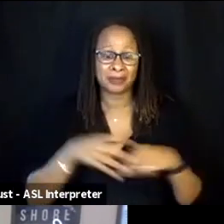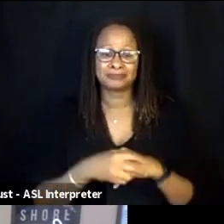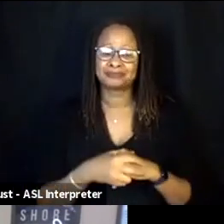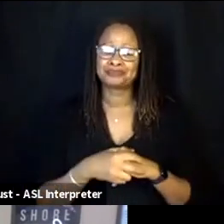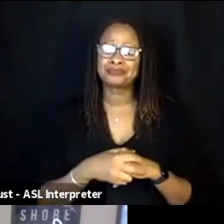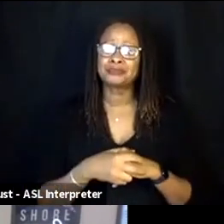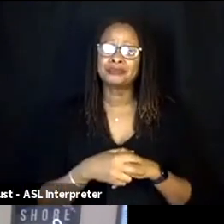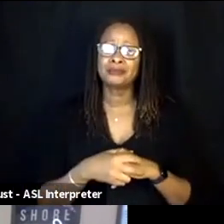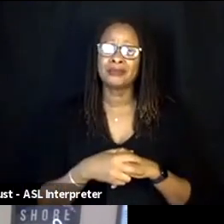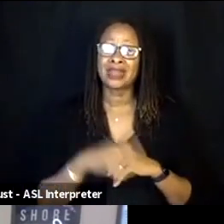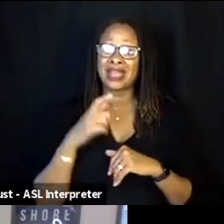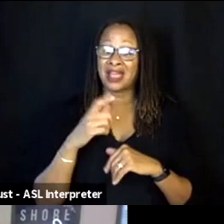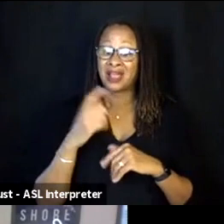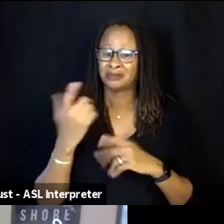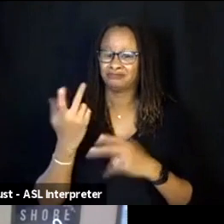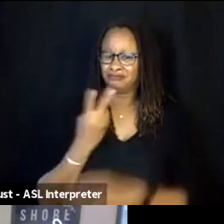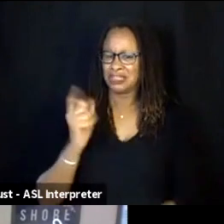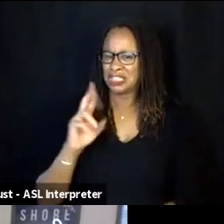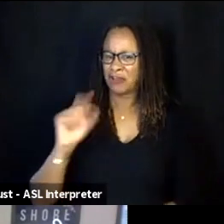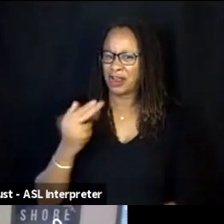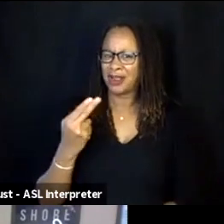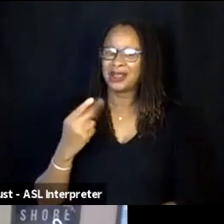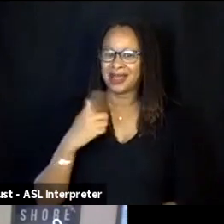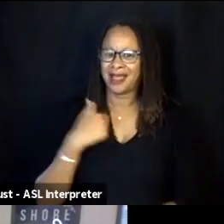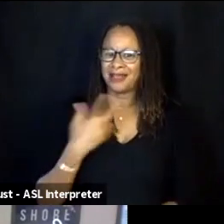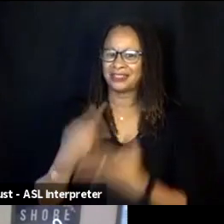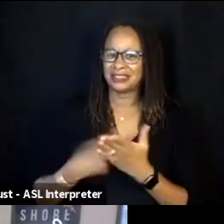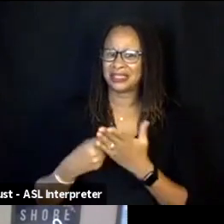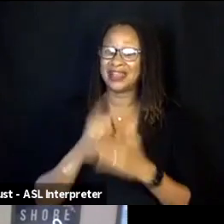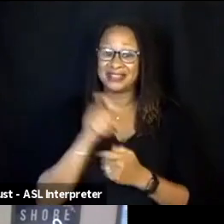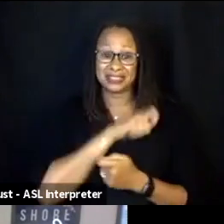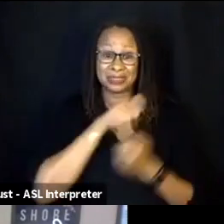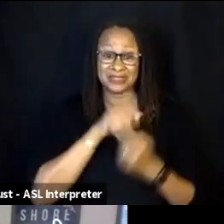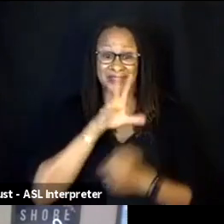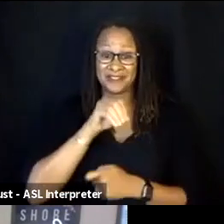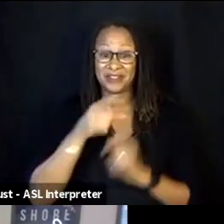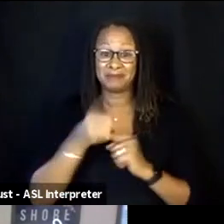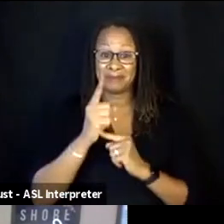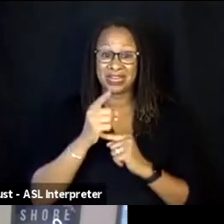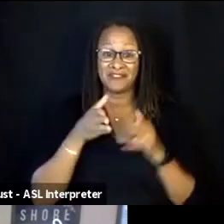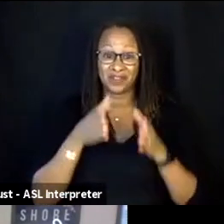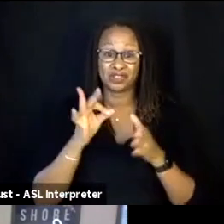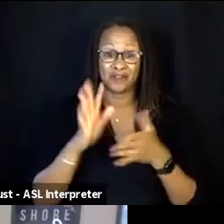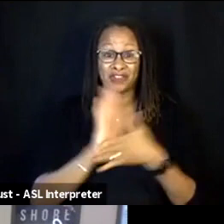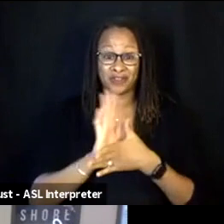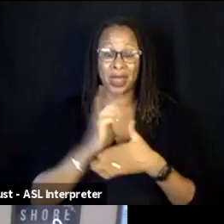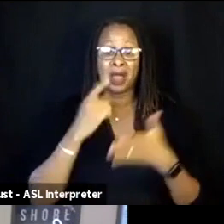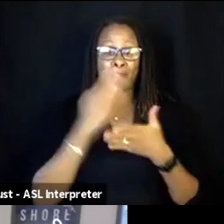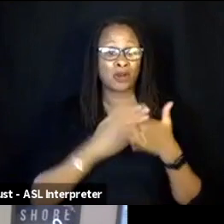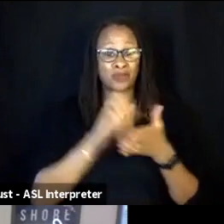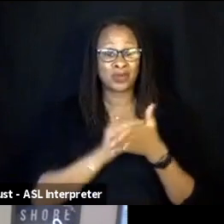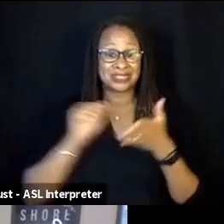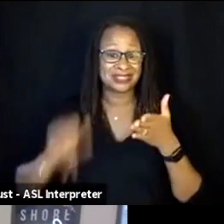this particular, and Sarah and I have talked about this before, in this particular 50-minute version of the film, part of what is taken out of what